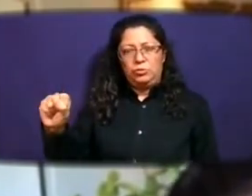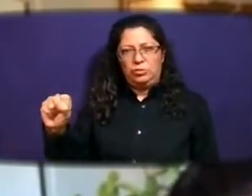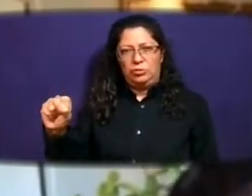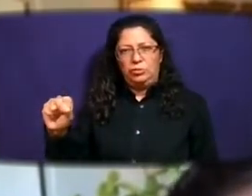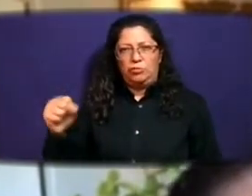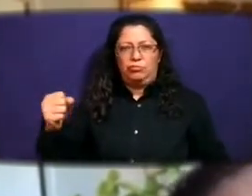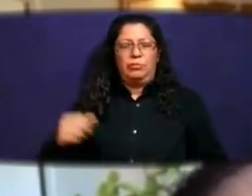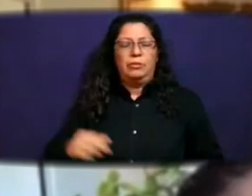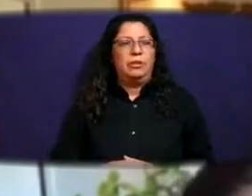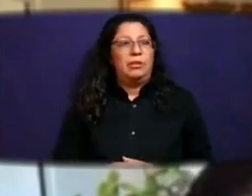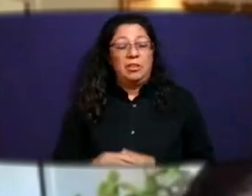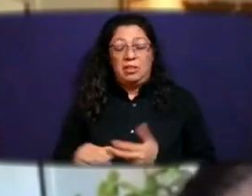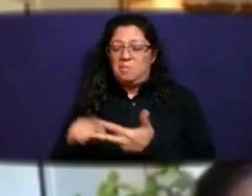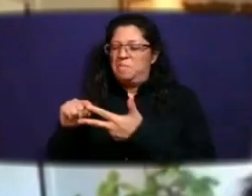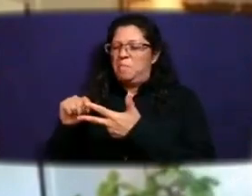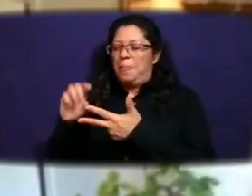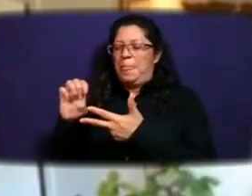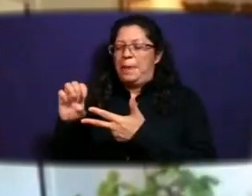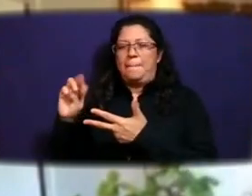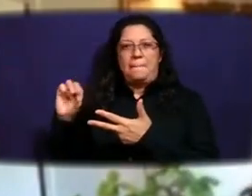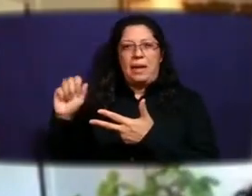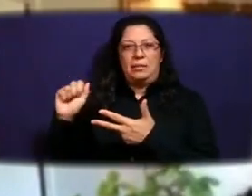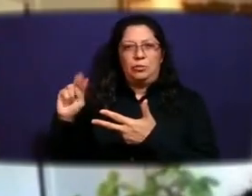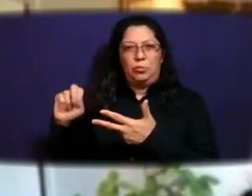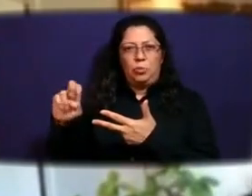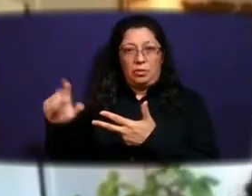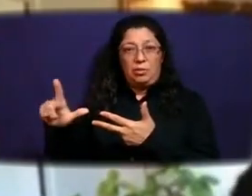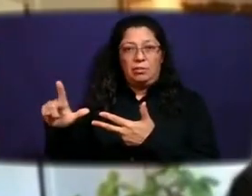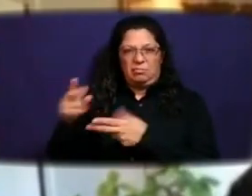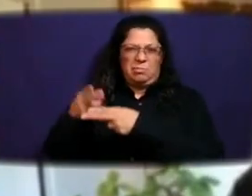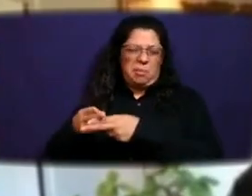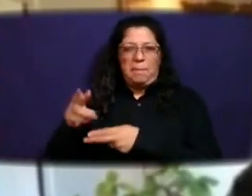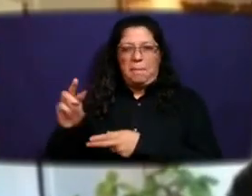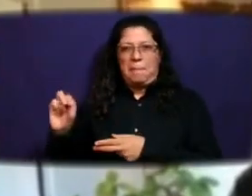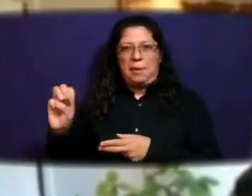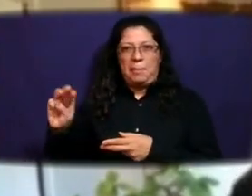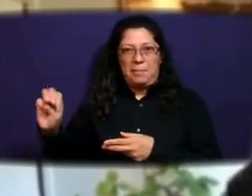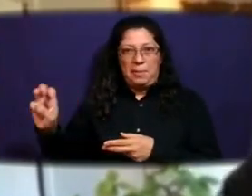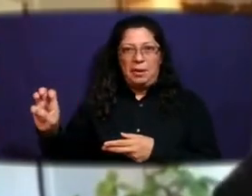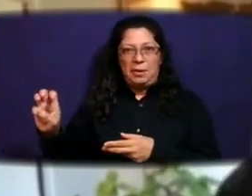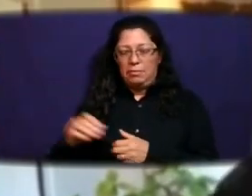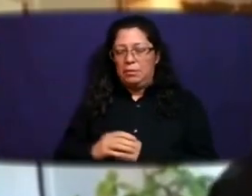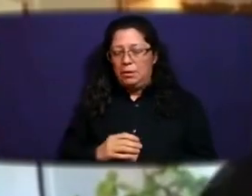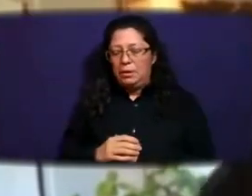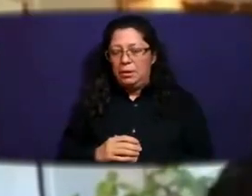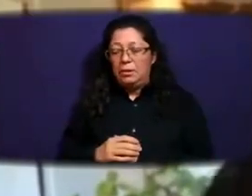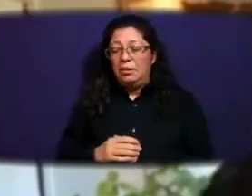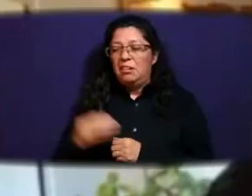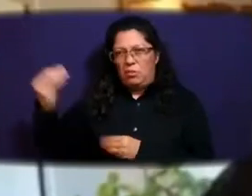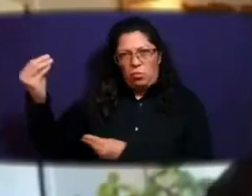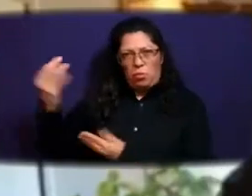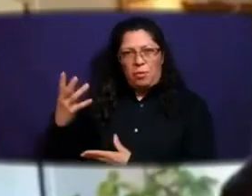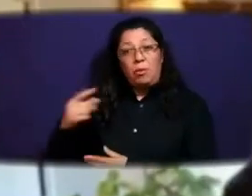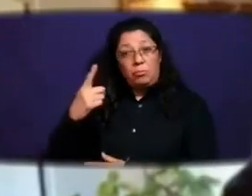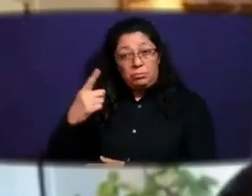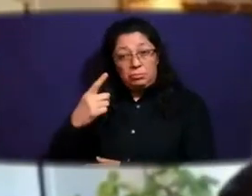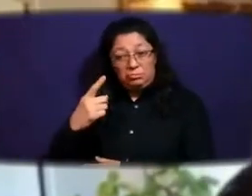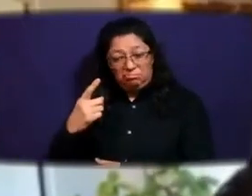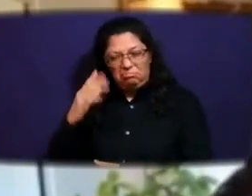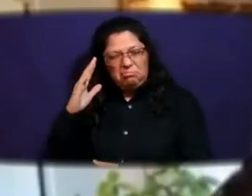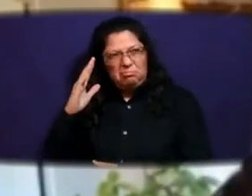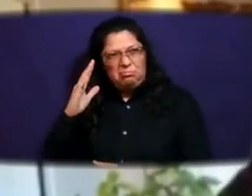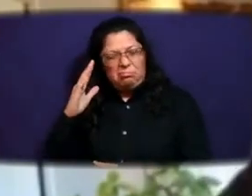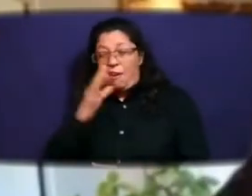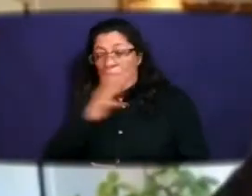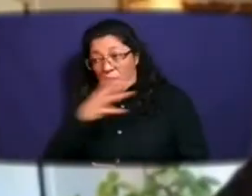Emmanuel, we call him Meme, once told me that one day he was going to